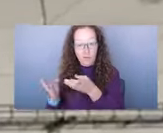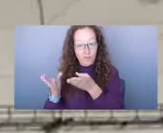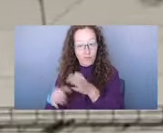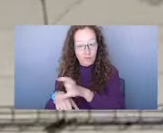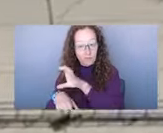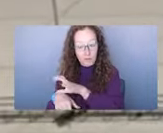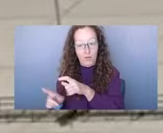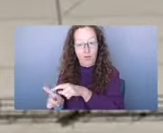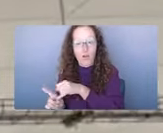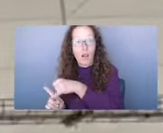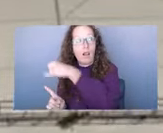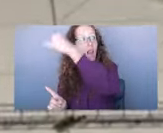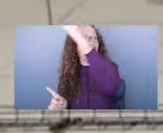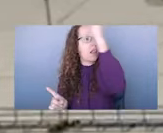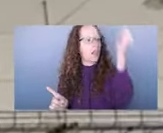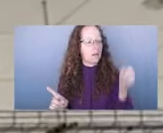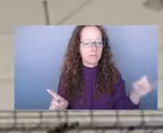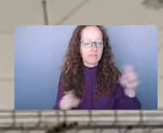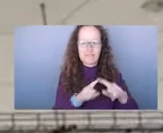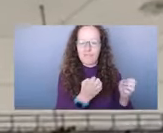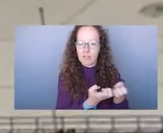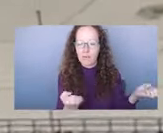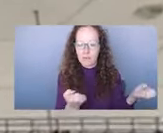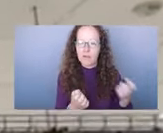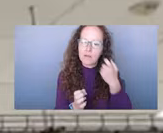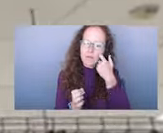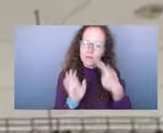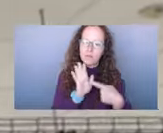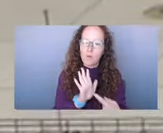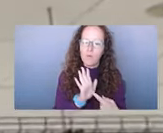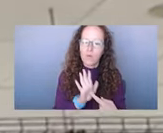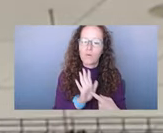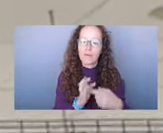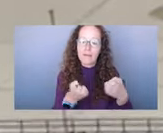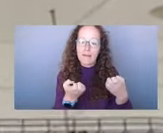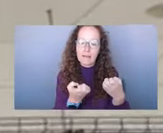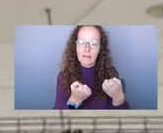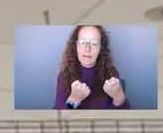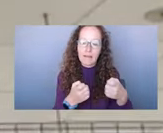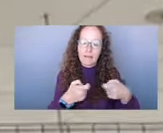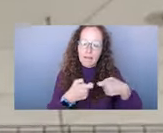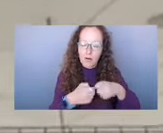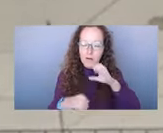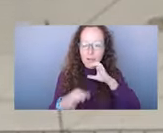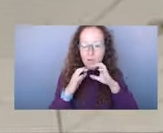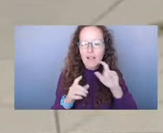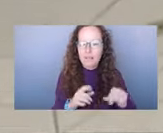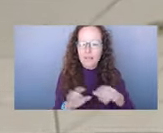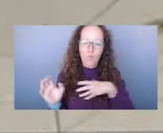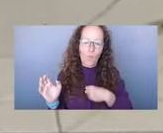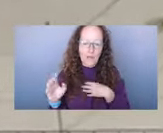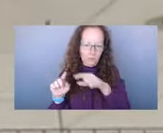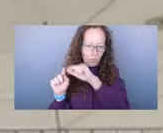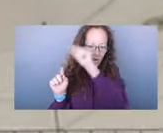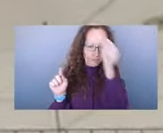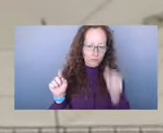The white wires go to our electronic adjudication station. So we just showed you and demonstrated your electronic adjudication. The blue wires go